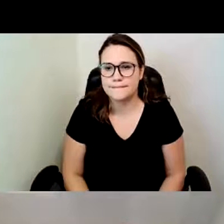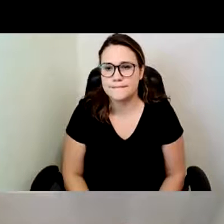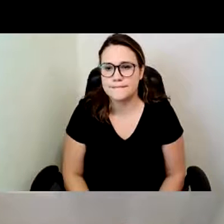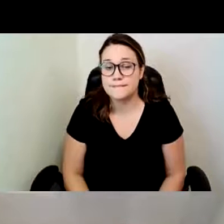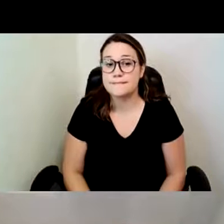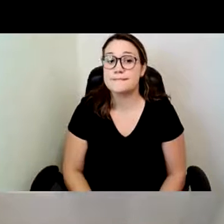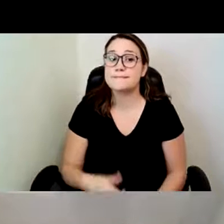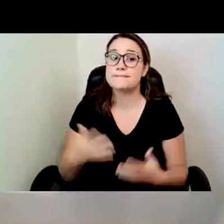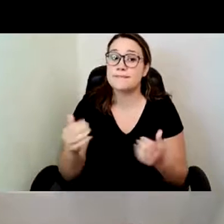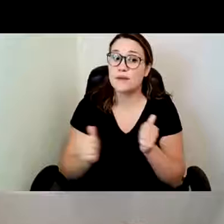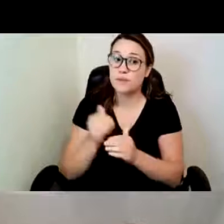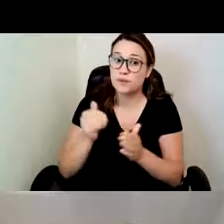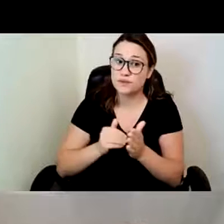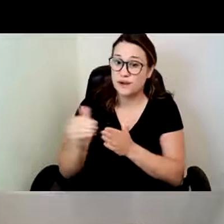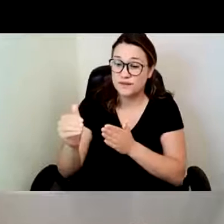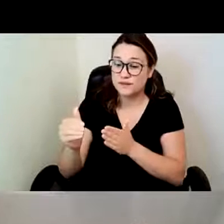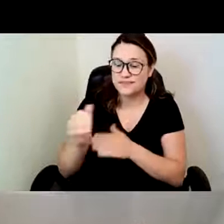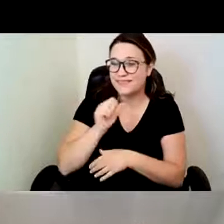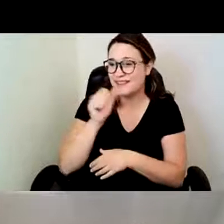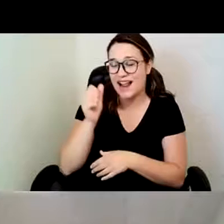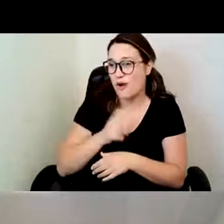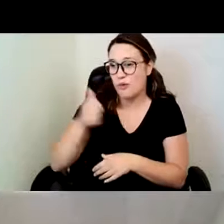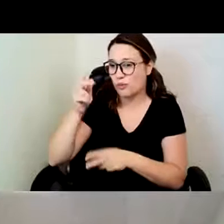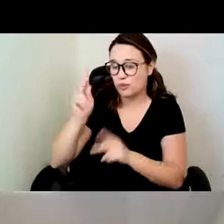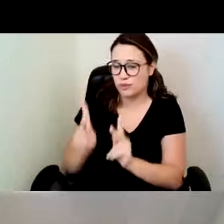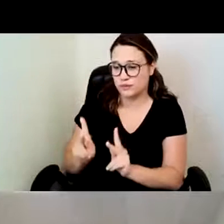Most likely not one of an older adult.